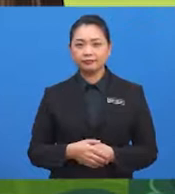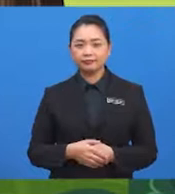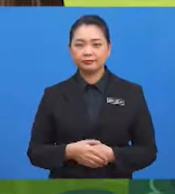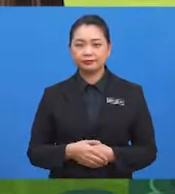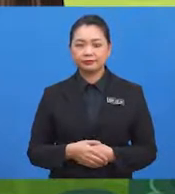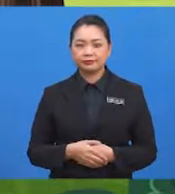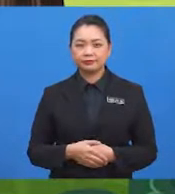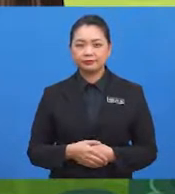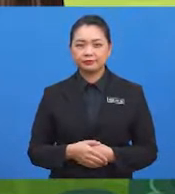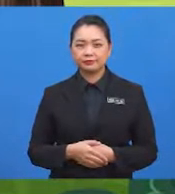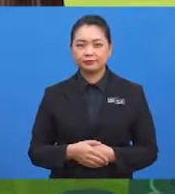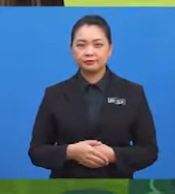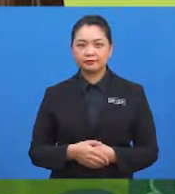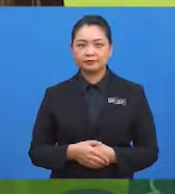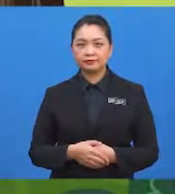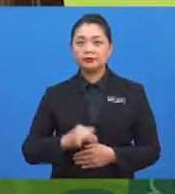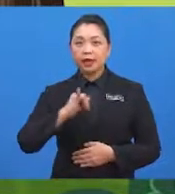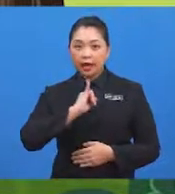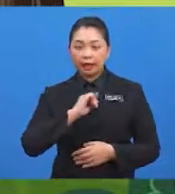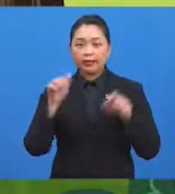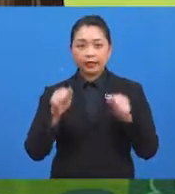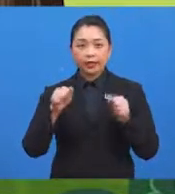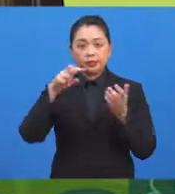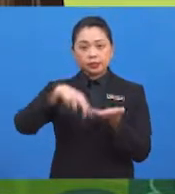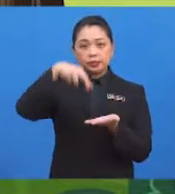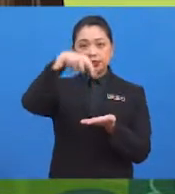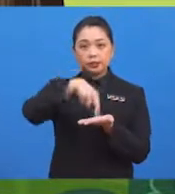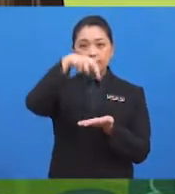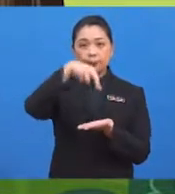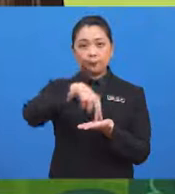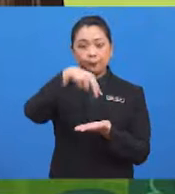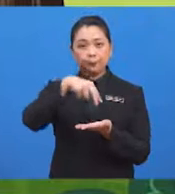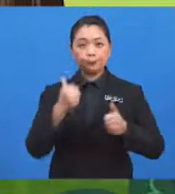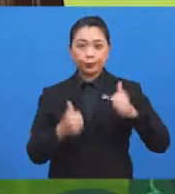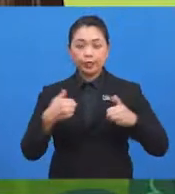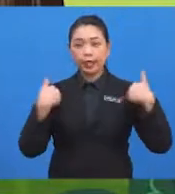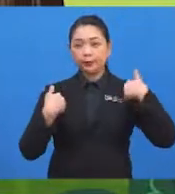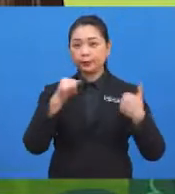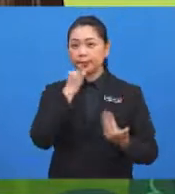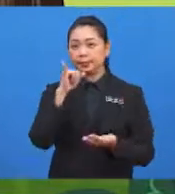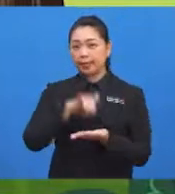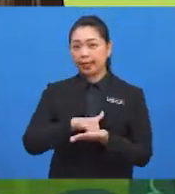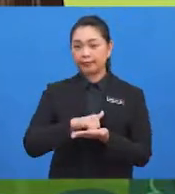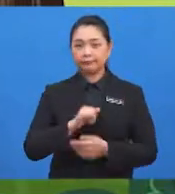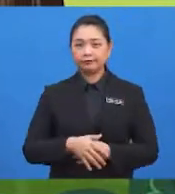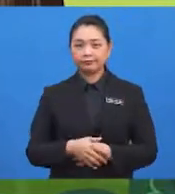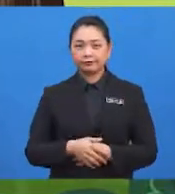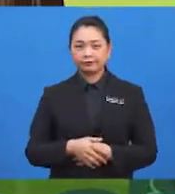Next one. I can jump. Which animal is that?